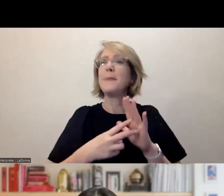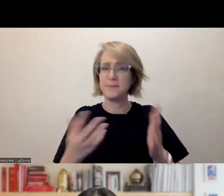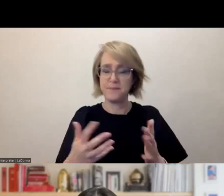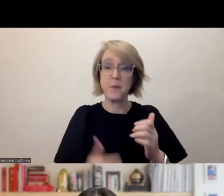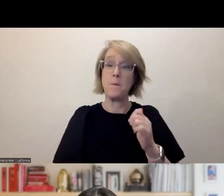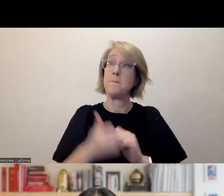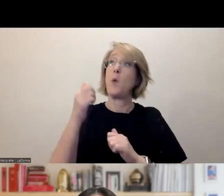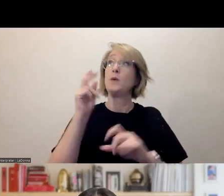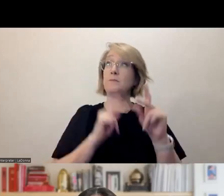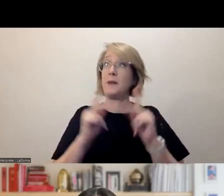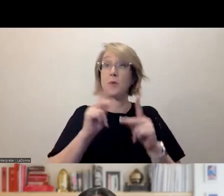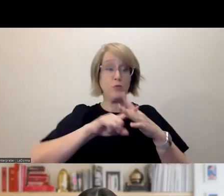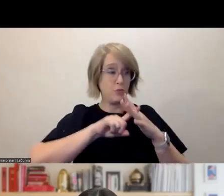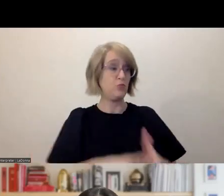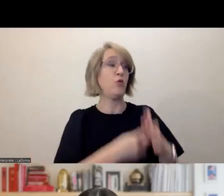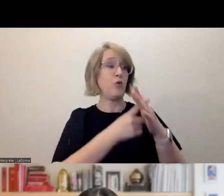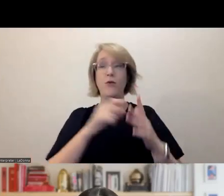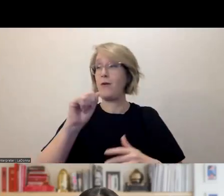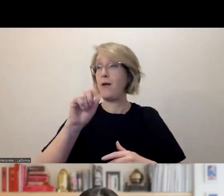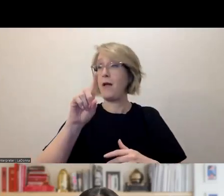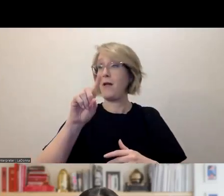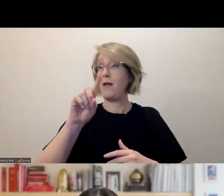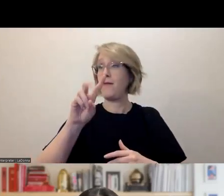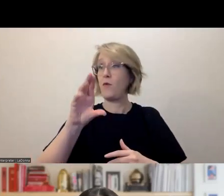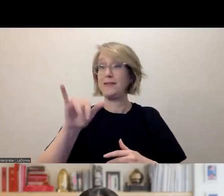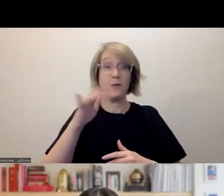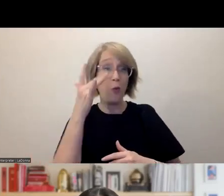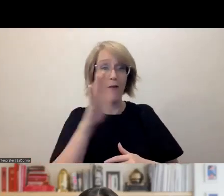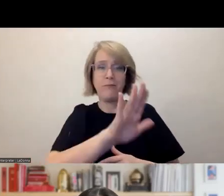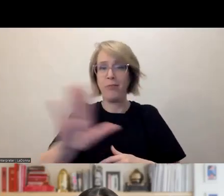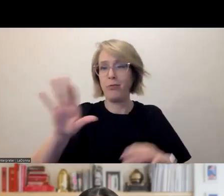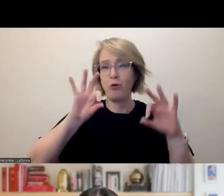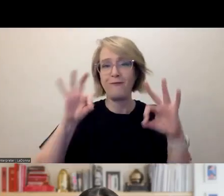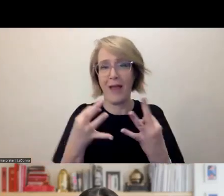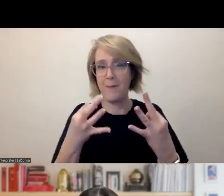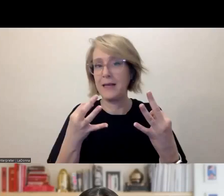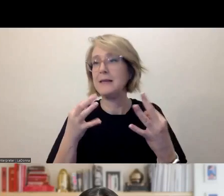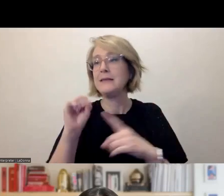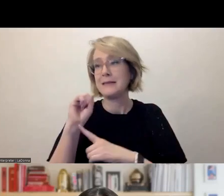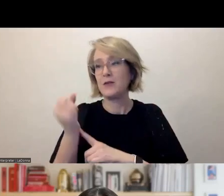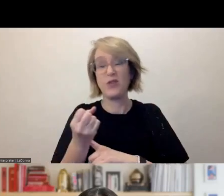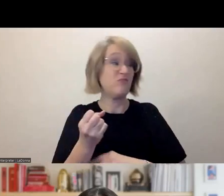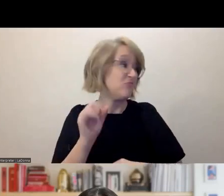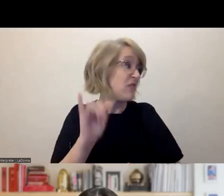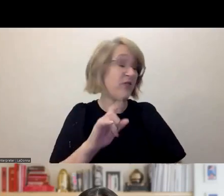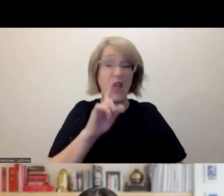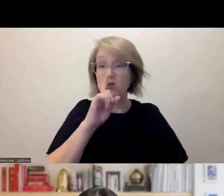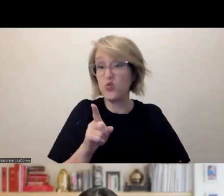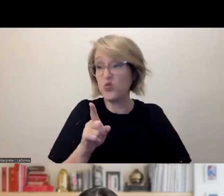because of a family situation. And that is true of clinicians, that is also true